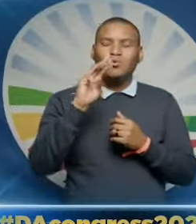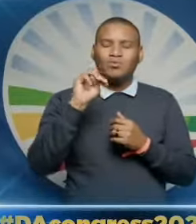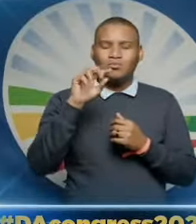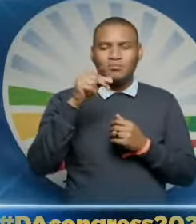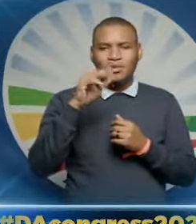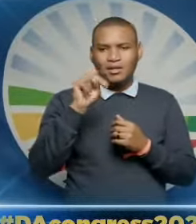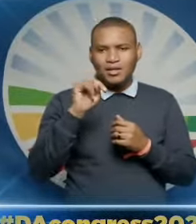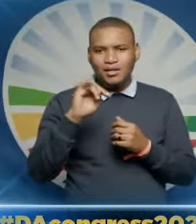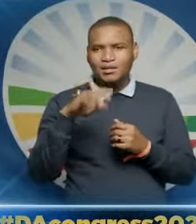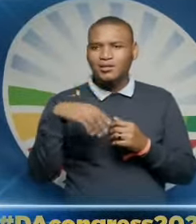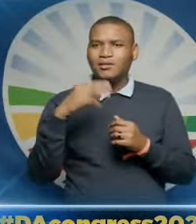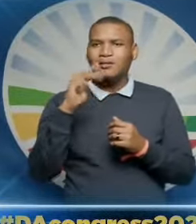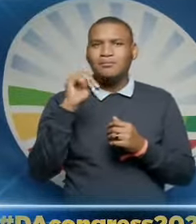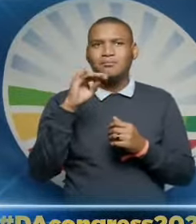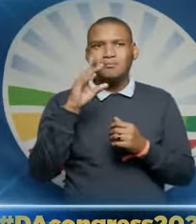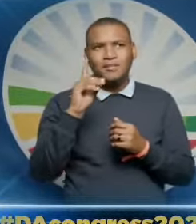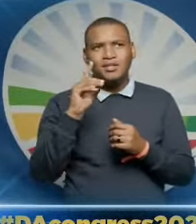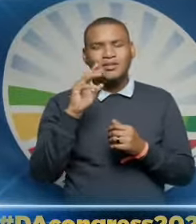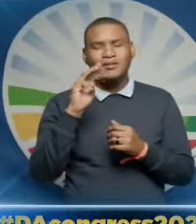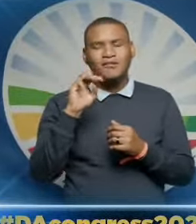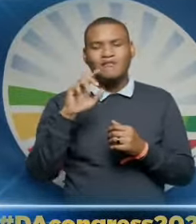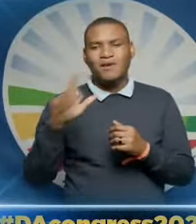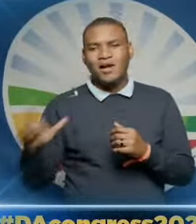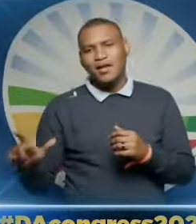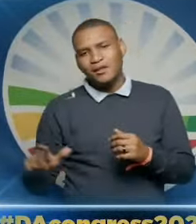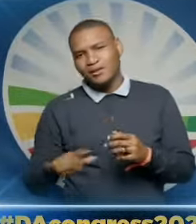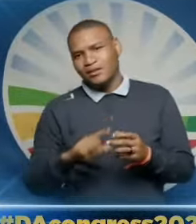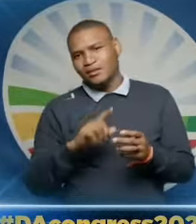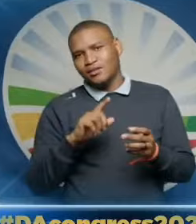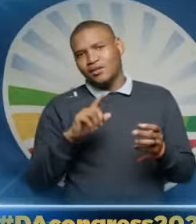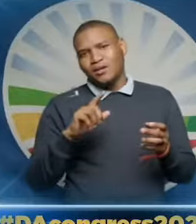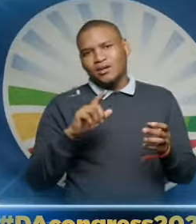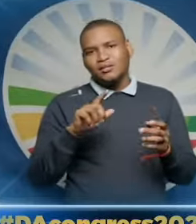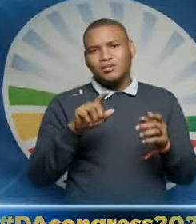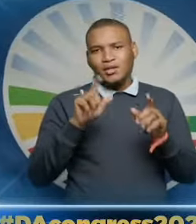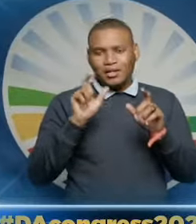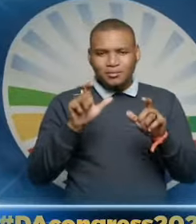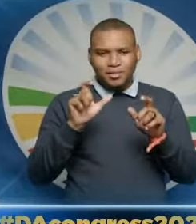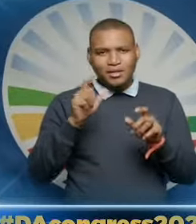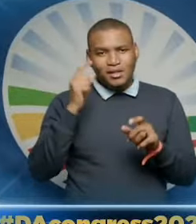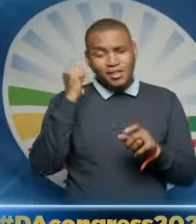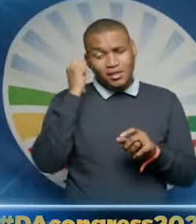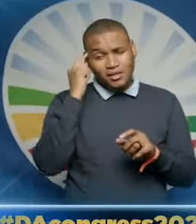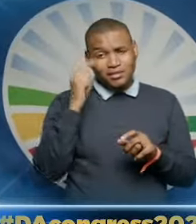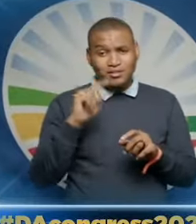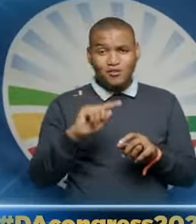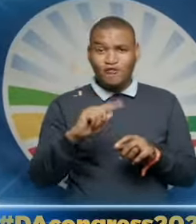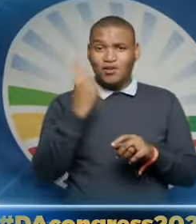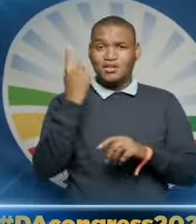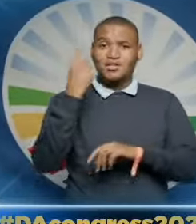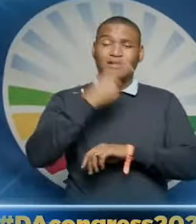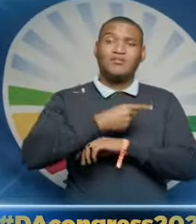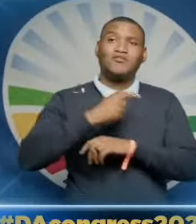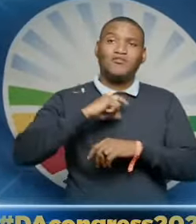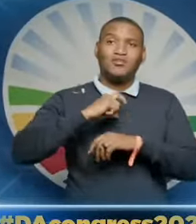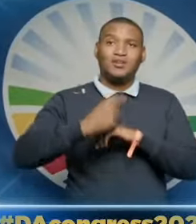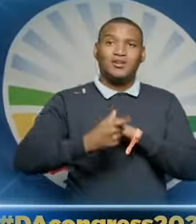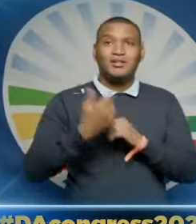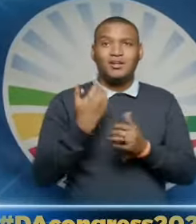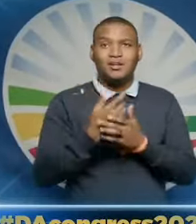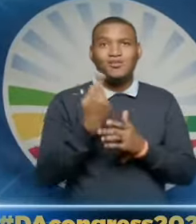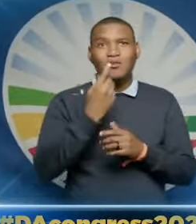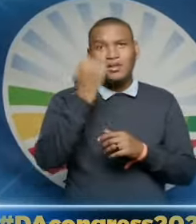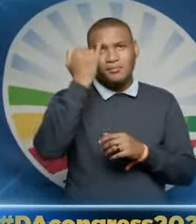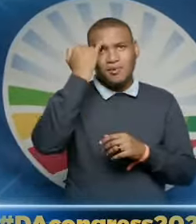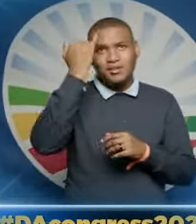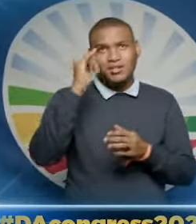so forth. We had leaders in the party address us as well. And so I think this is only the first day of Congress, and I can only imagine